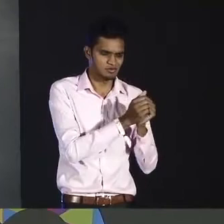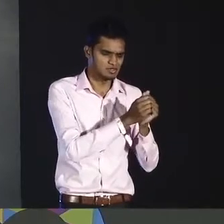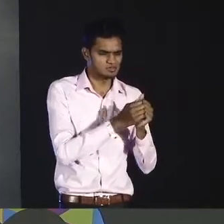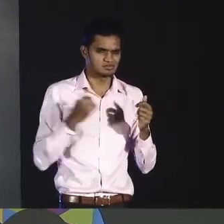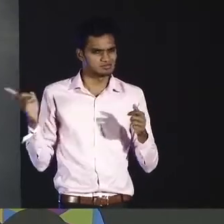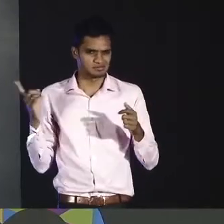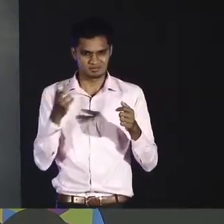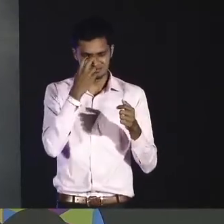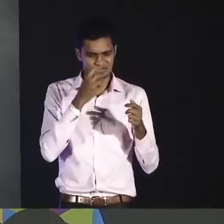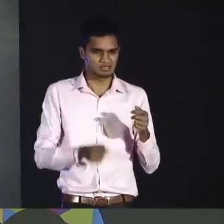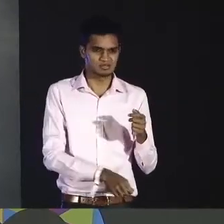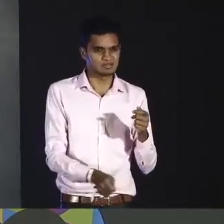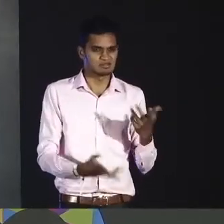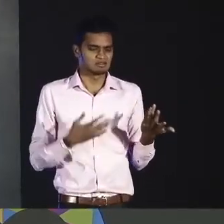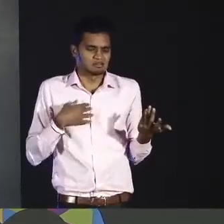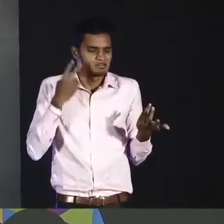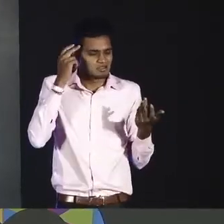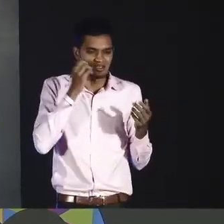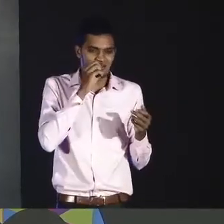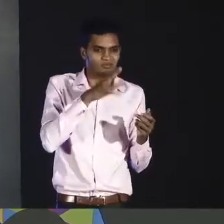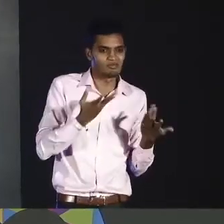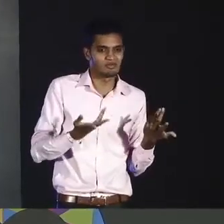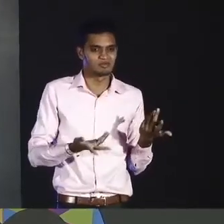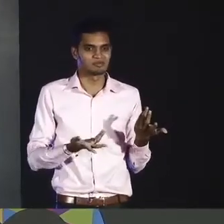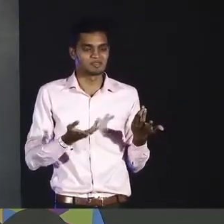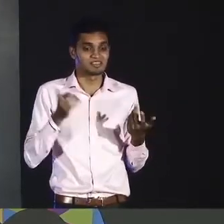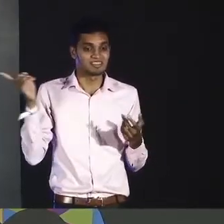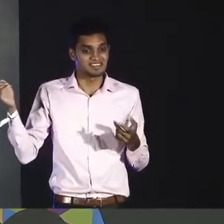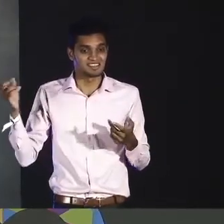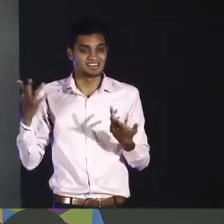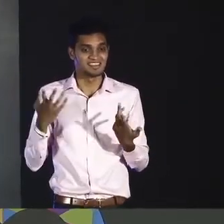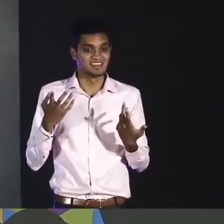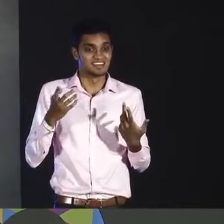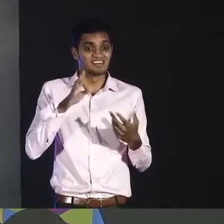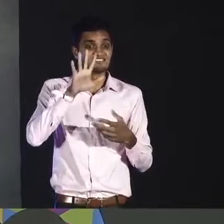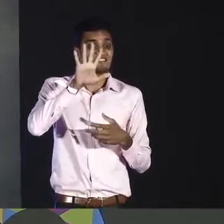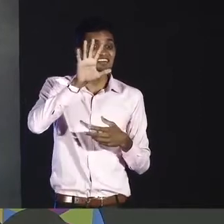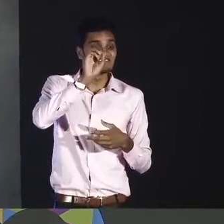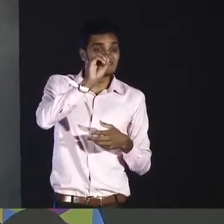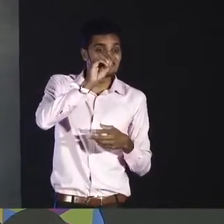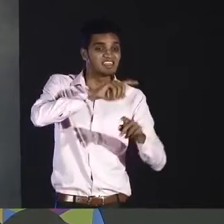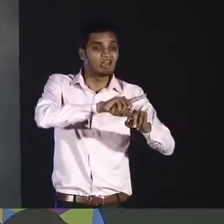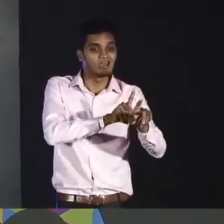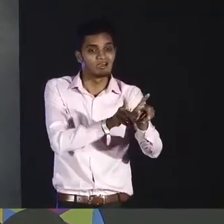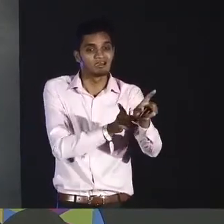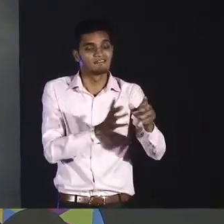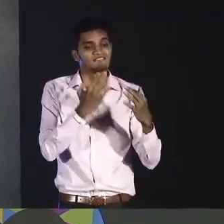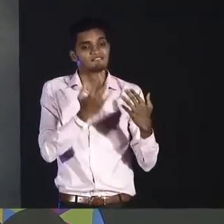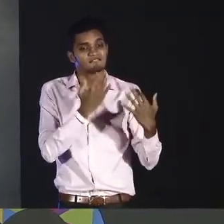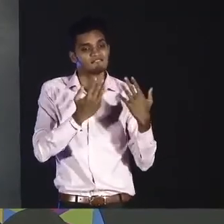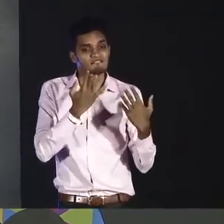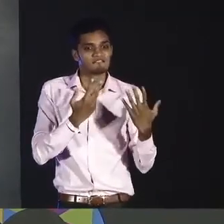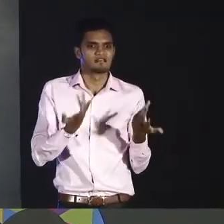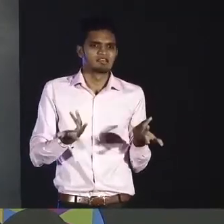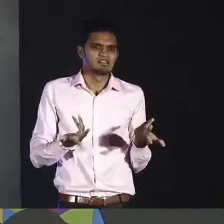I couldn't see you. We were in the same bus stop for the last 50 minutes and you couldn't identify me. There is